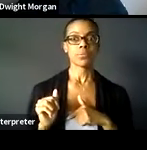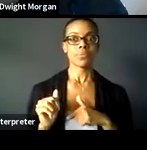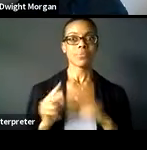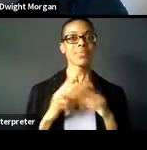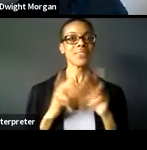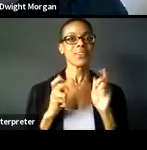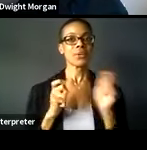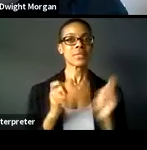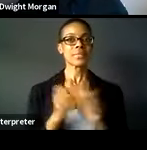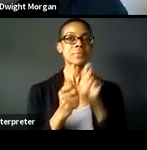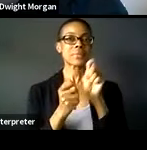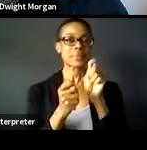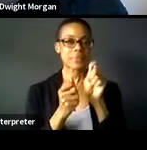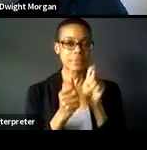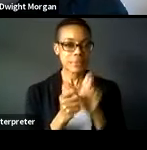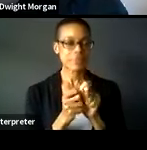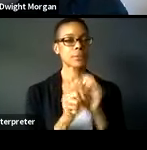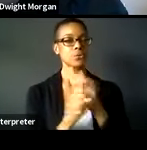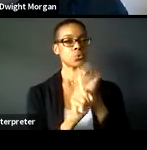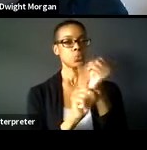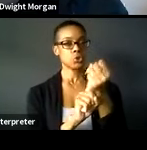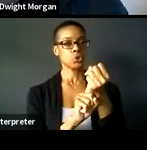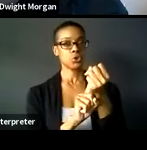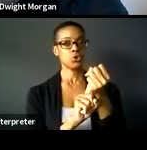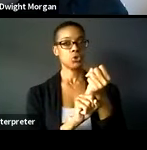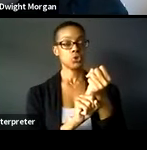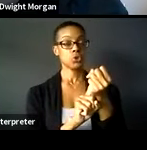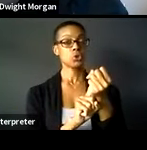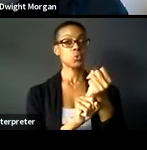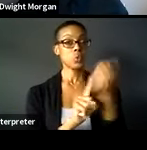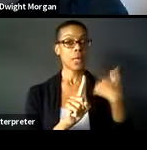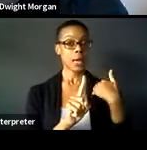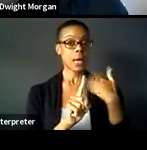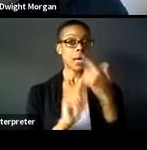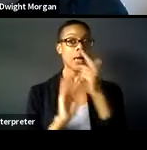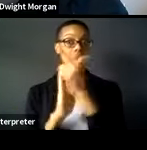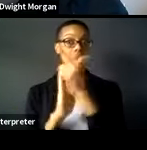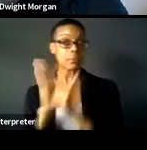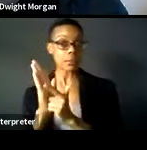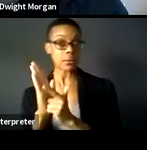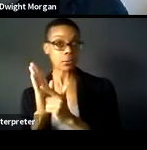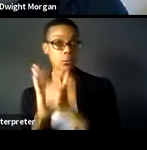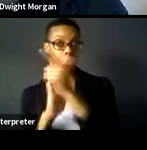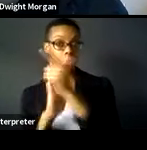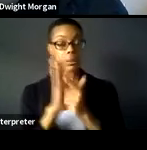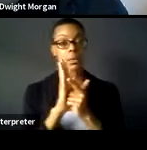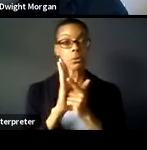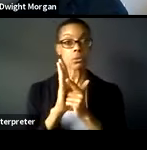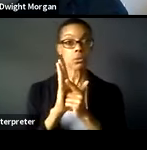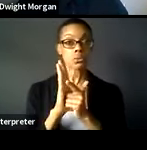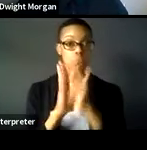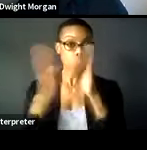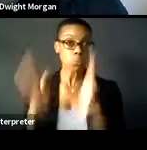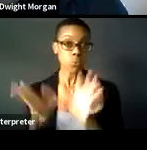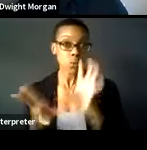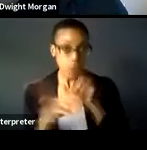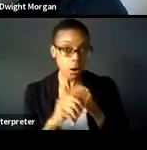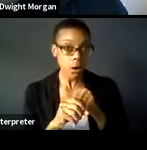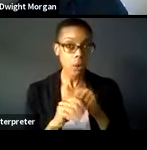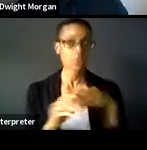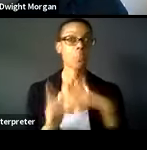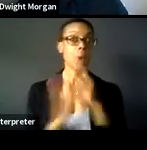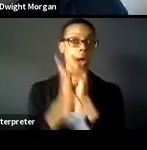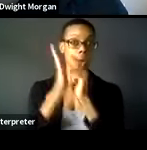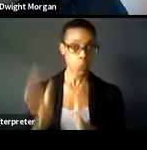specific waters of where we had legal on both sides. And my lawyer was giving